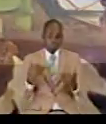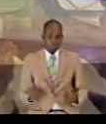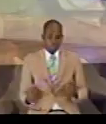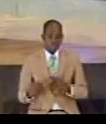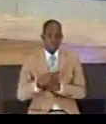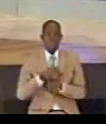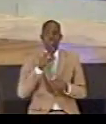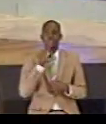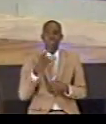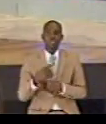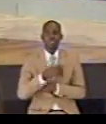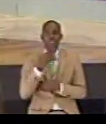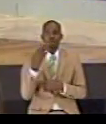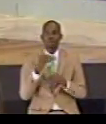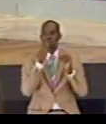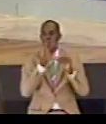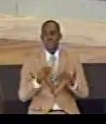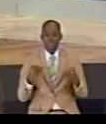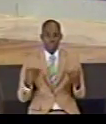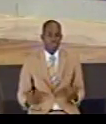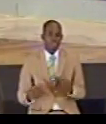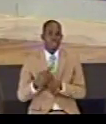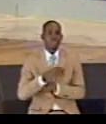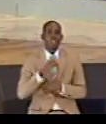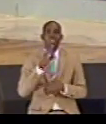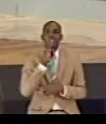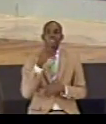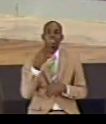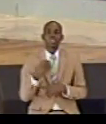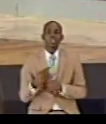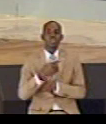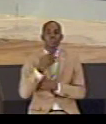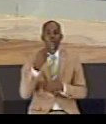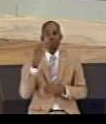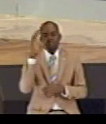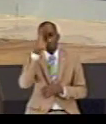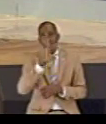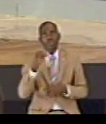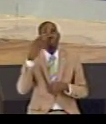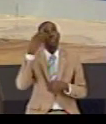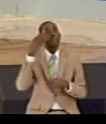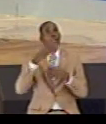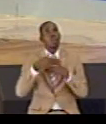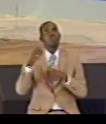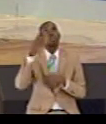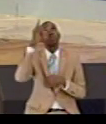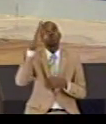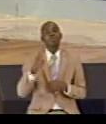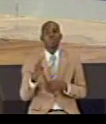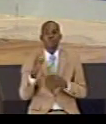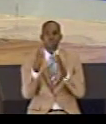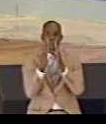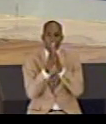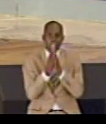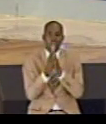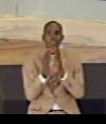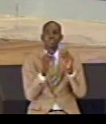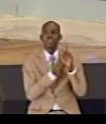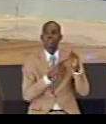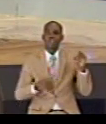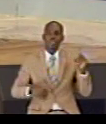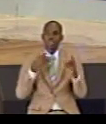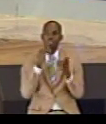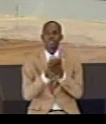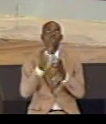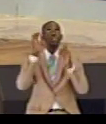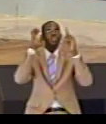day of blessing. Today is a day of seeking after the Lord. Open your mouth, and the Lord said he will fill